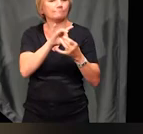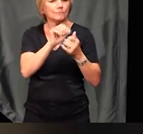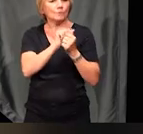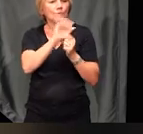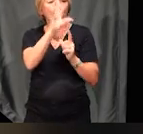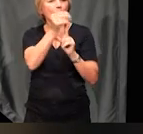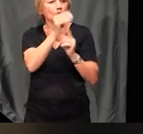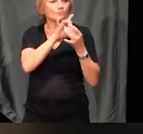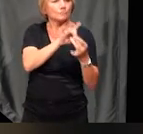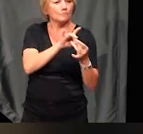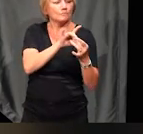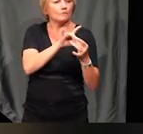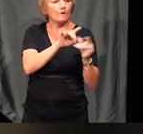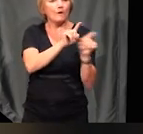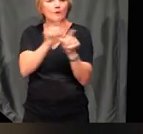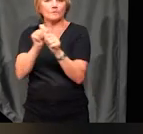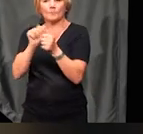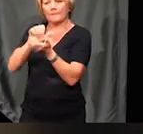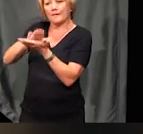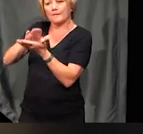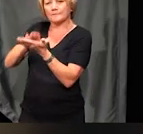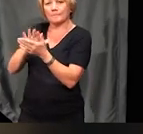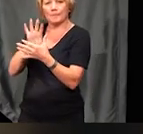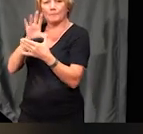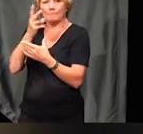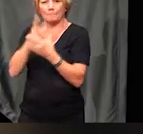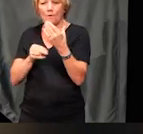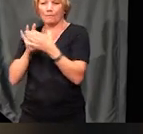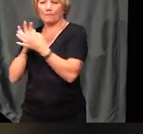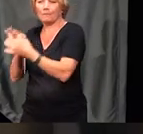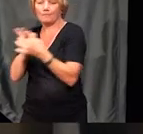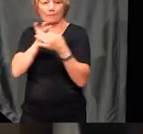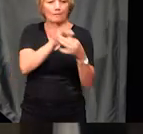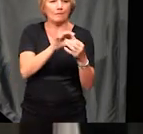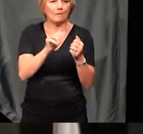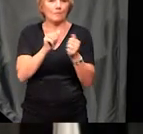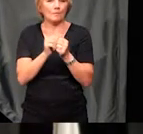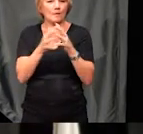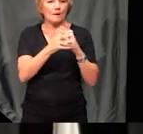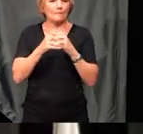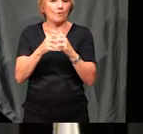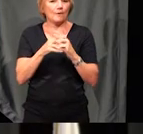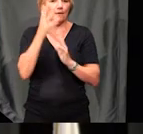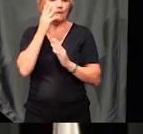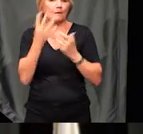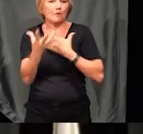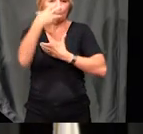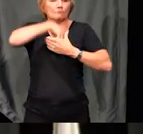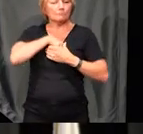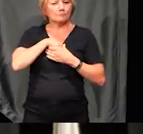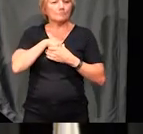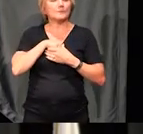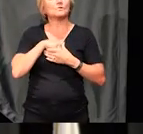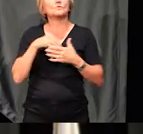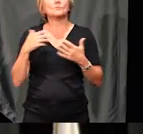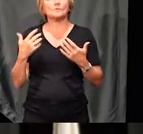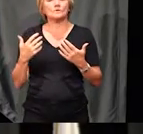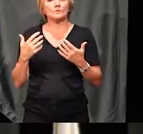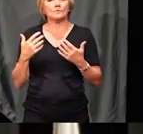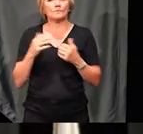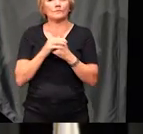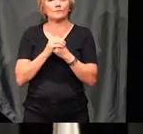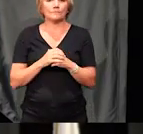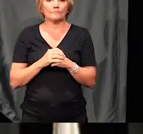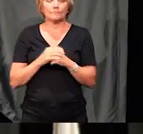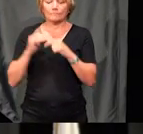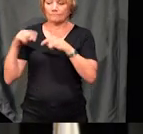one. I wanted the intellectual American embrace. During these years, through every and